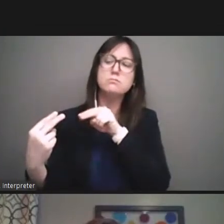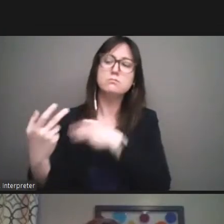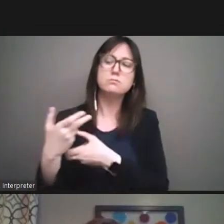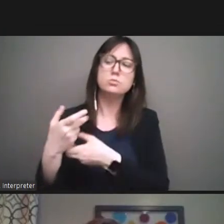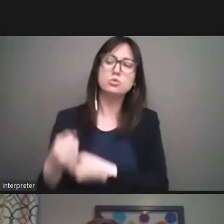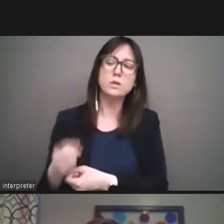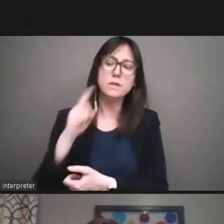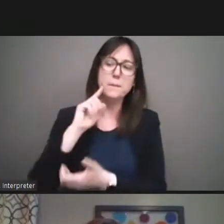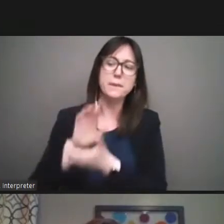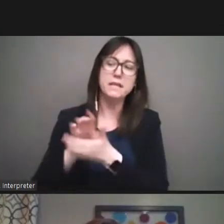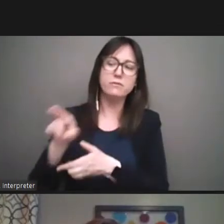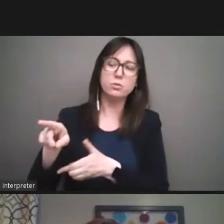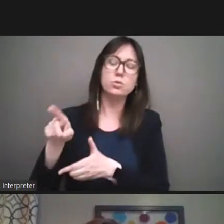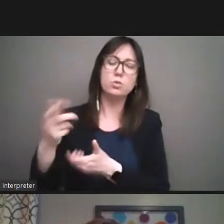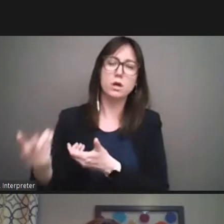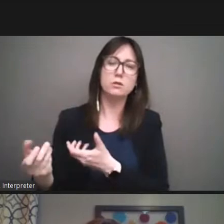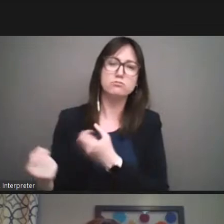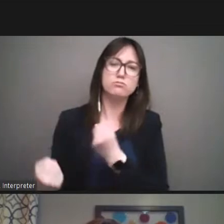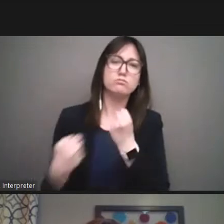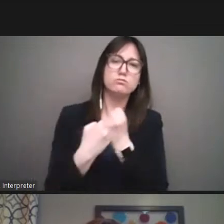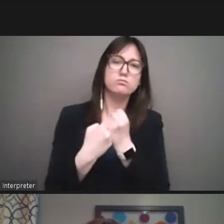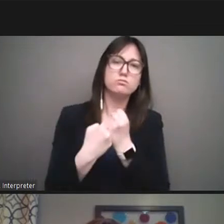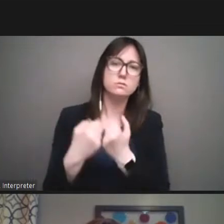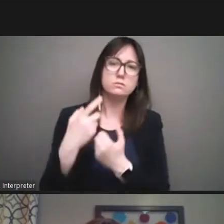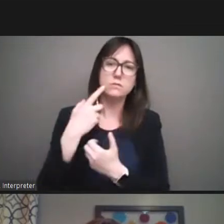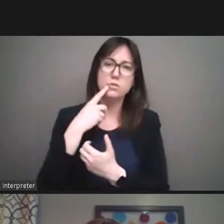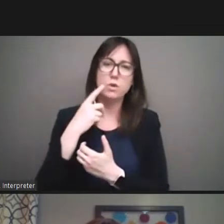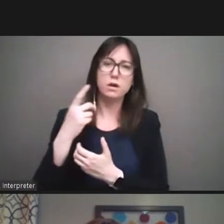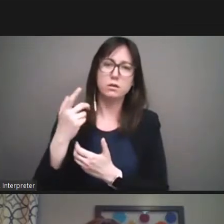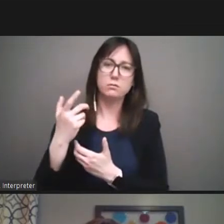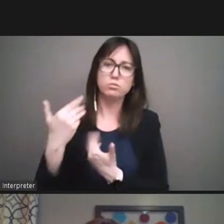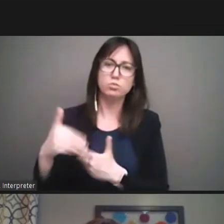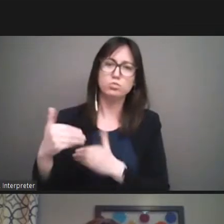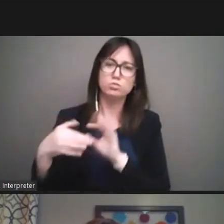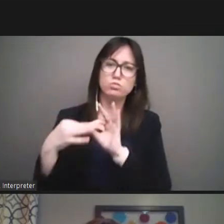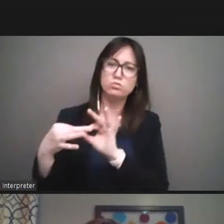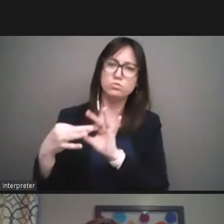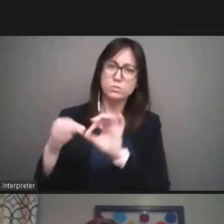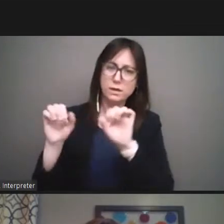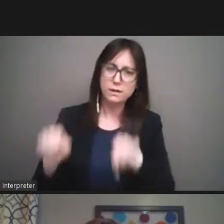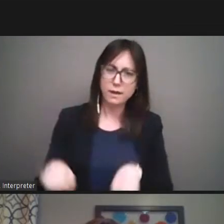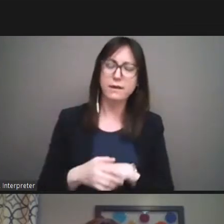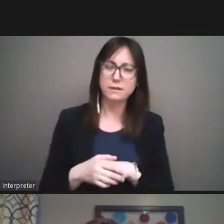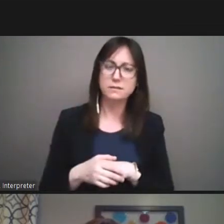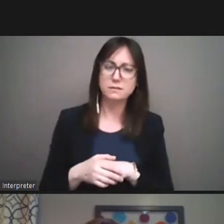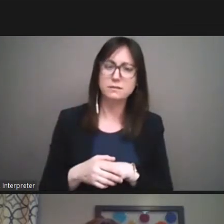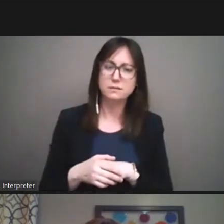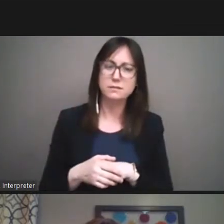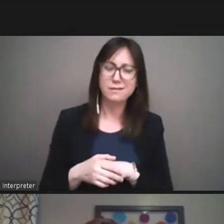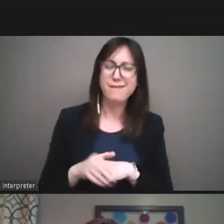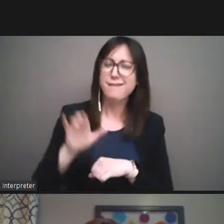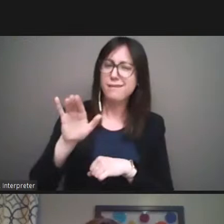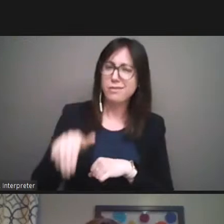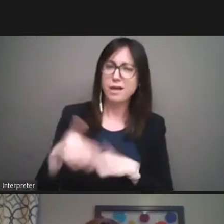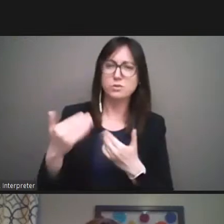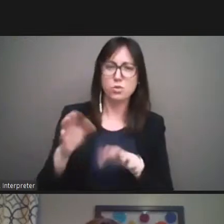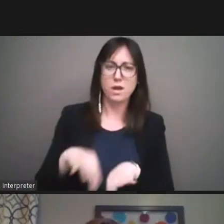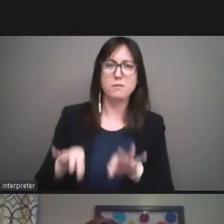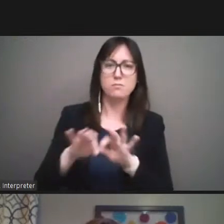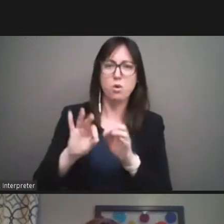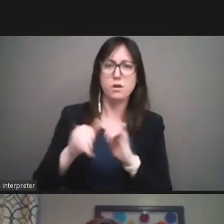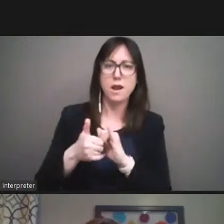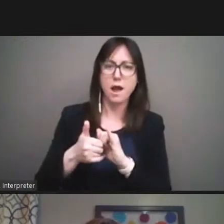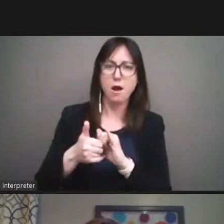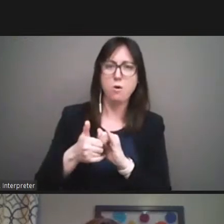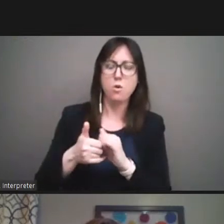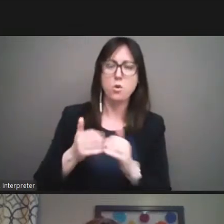and as thought partners. And, that's, I think, when we can begin playing to one another's